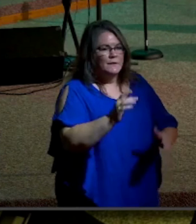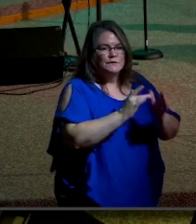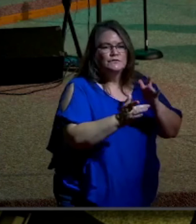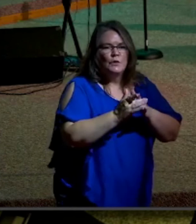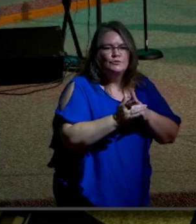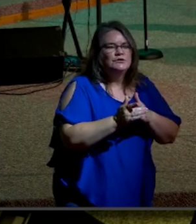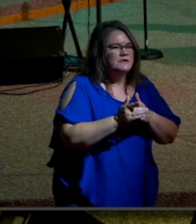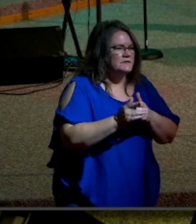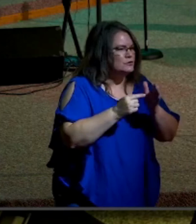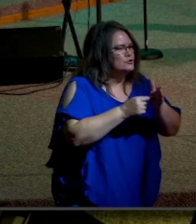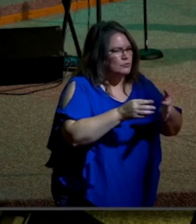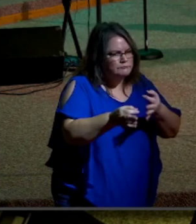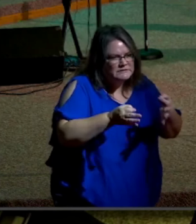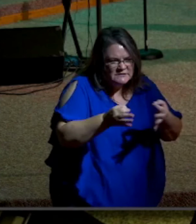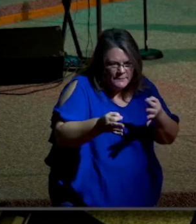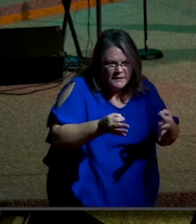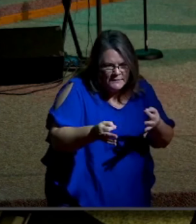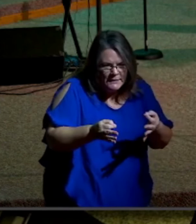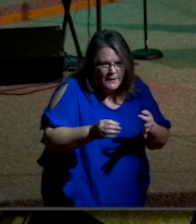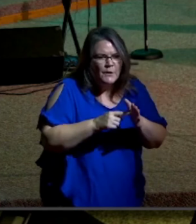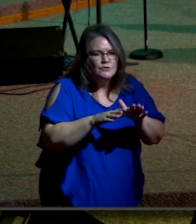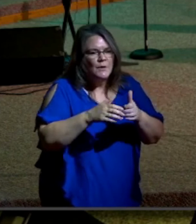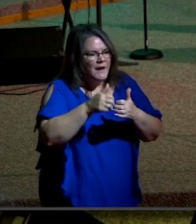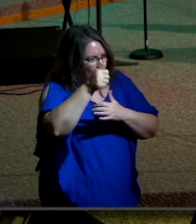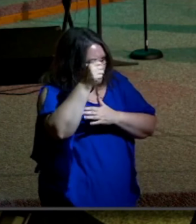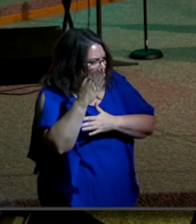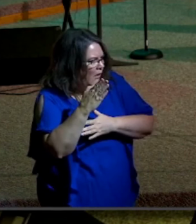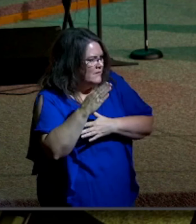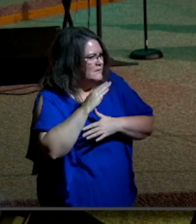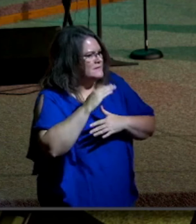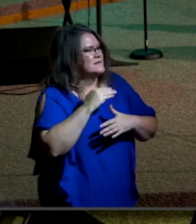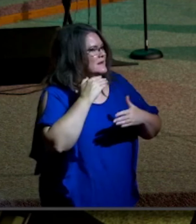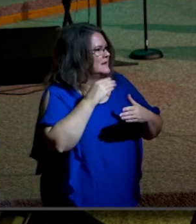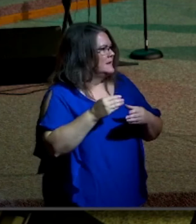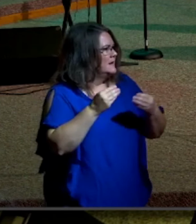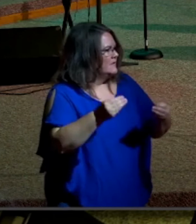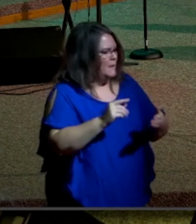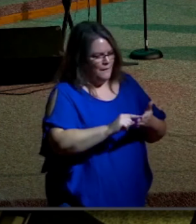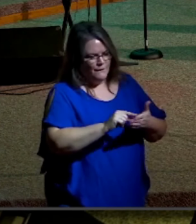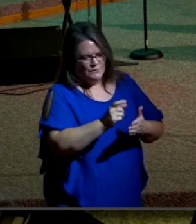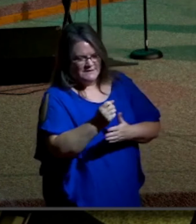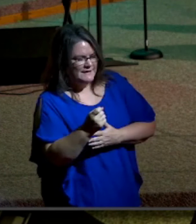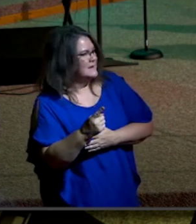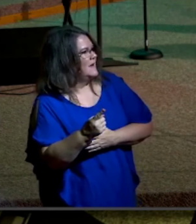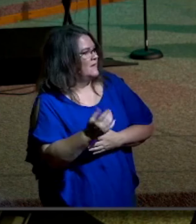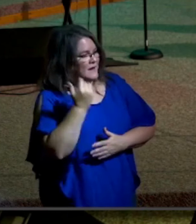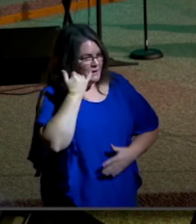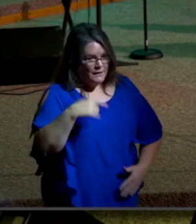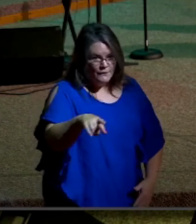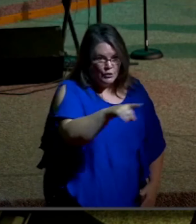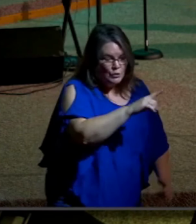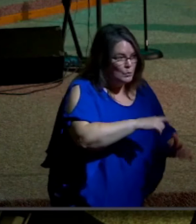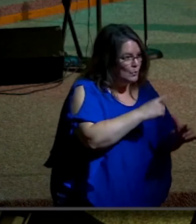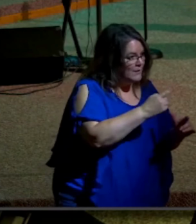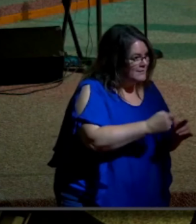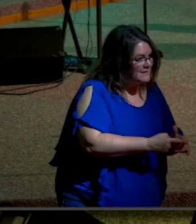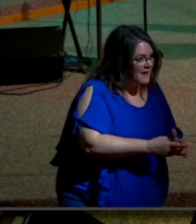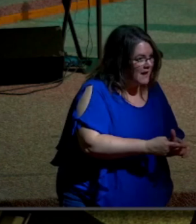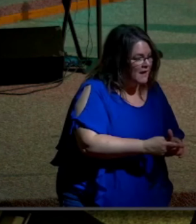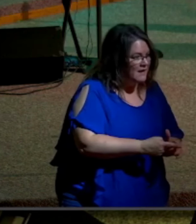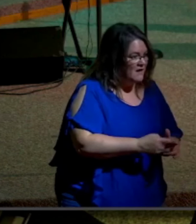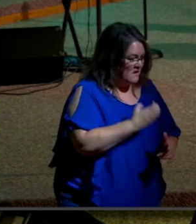by revealing how God is generous. Verse 11, if you then, who are evil,